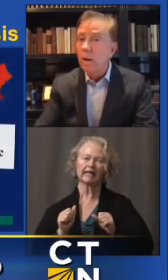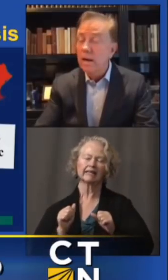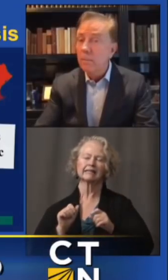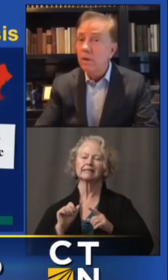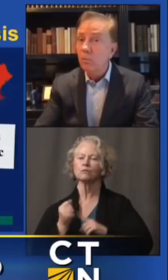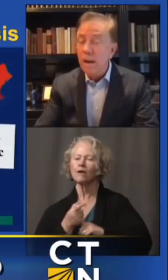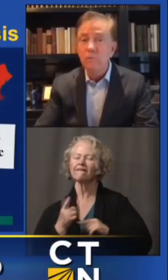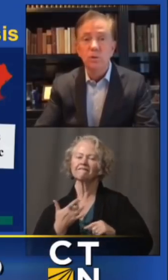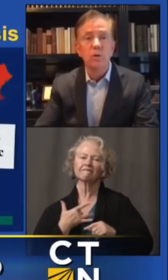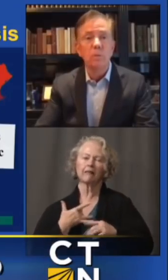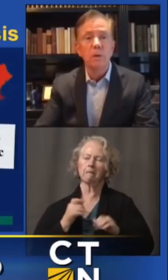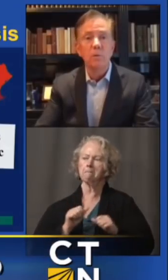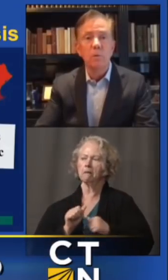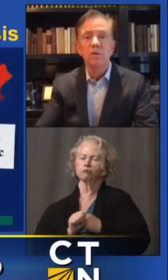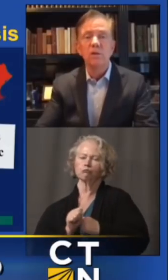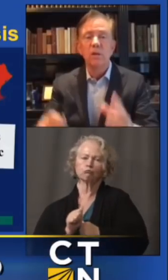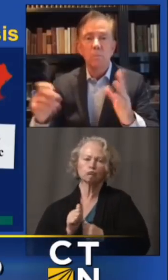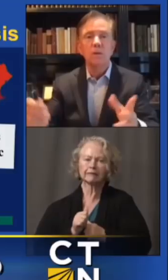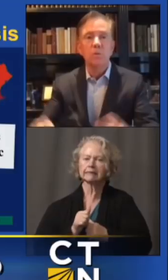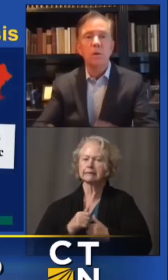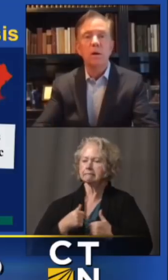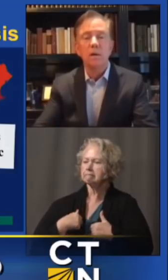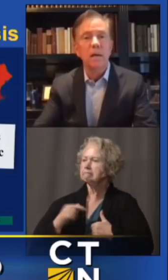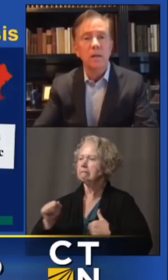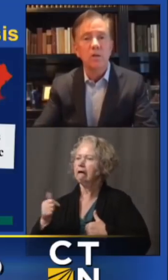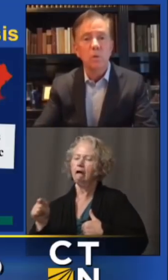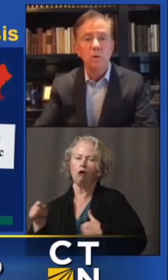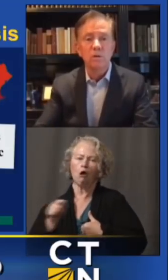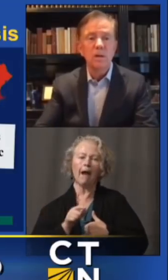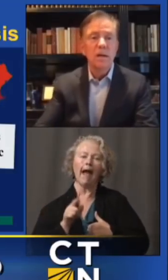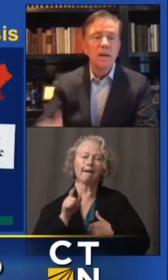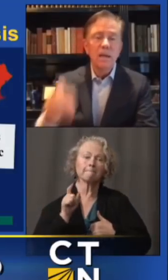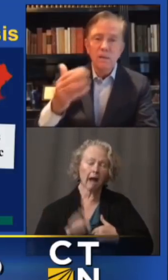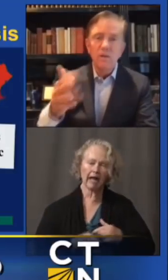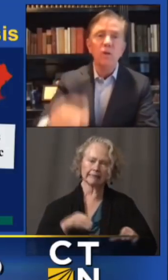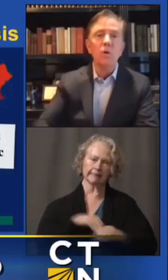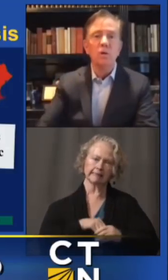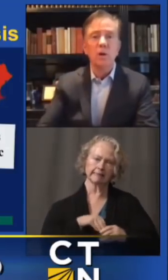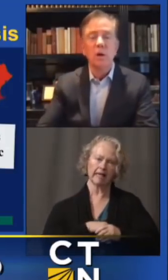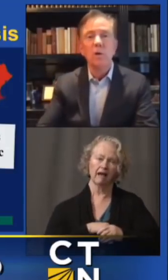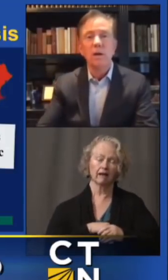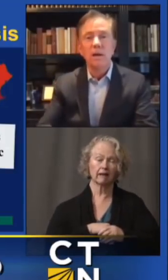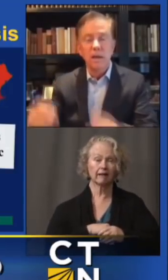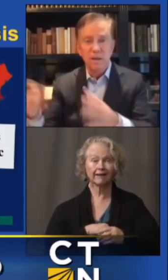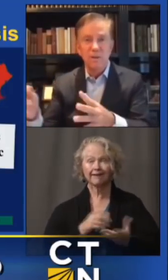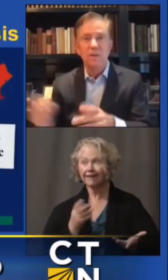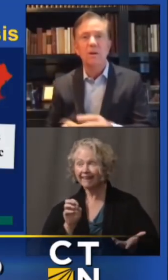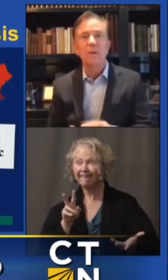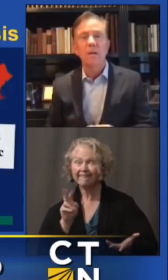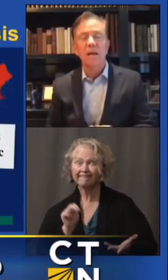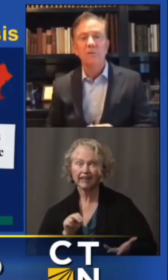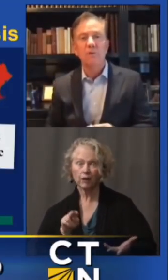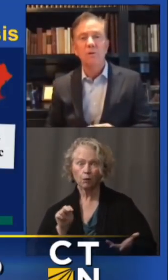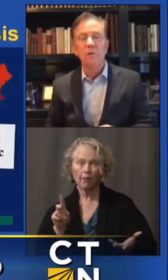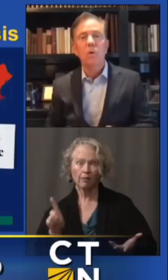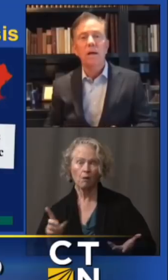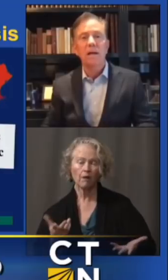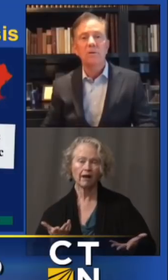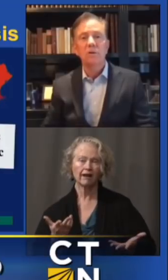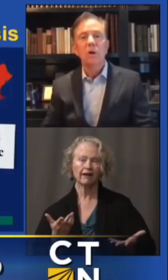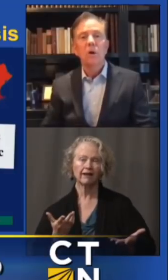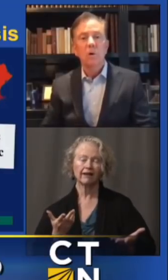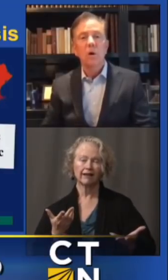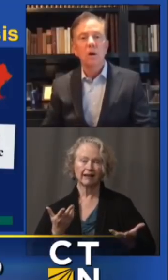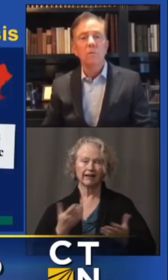or anybody around you could be at risk, and you must wear it indoors. Even in North Dakota, even the task force in the White